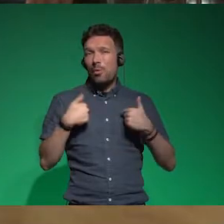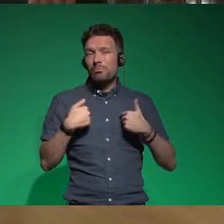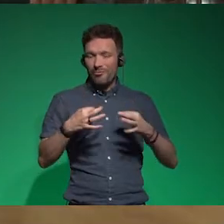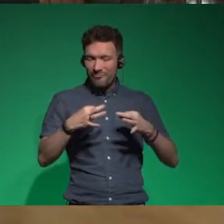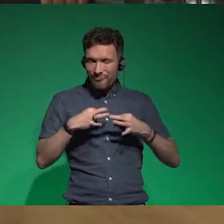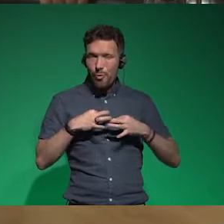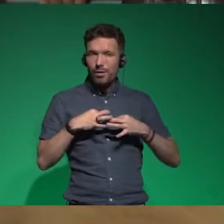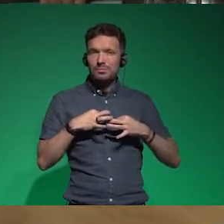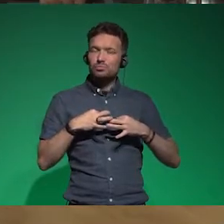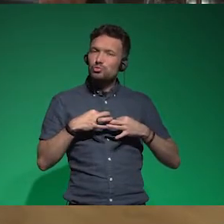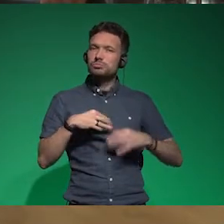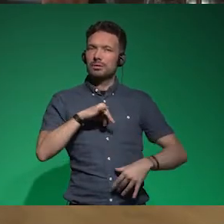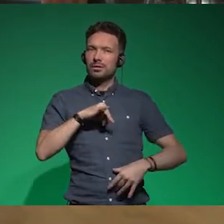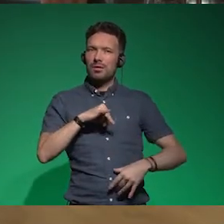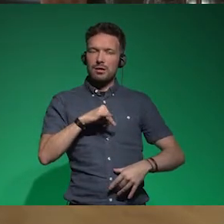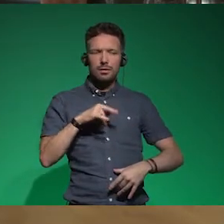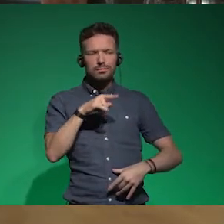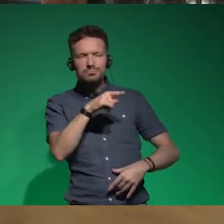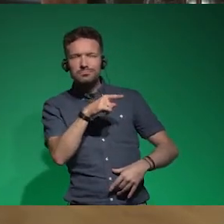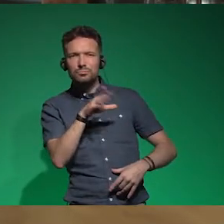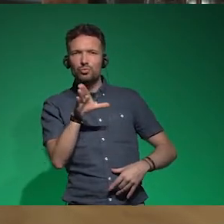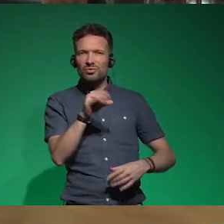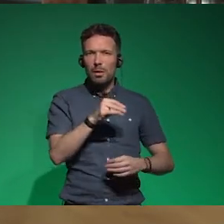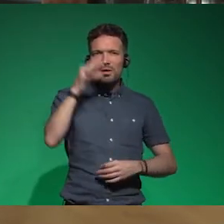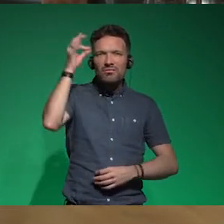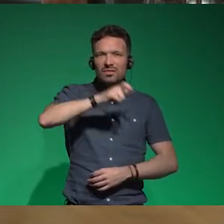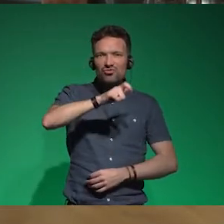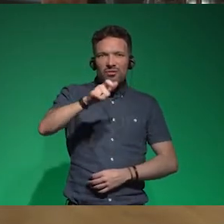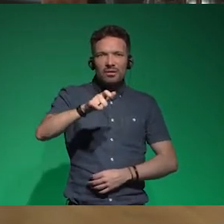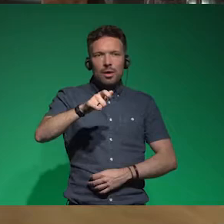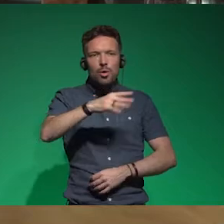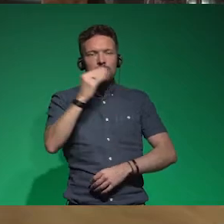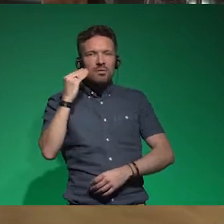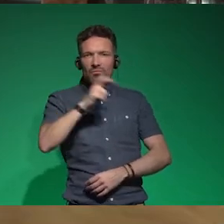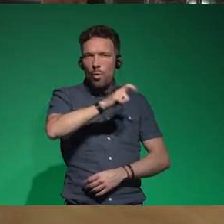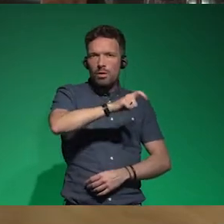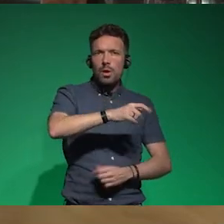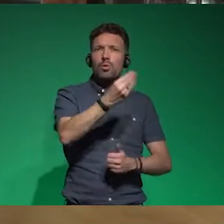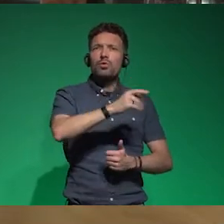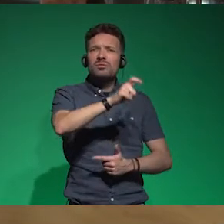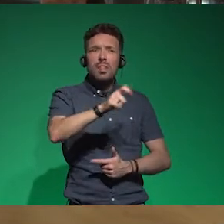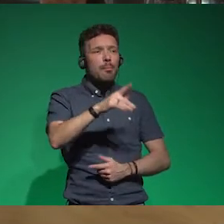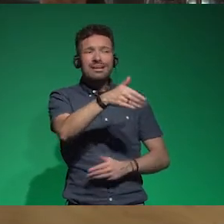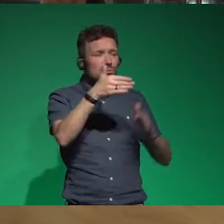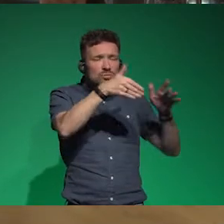with the scientists and then with the artists local but international also that can involve in